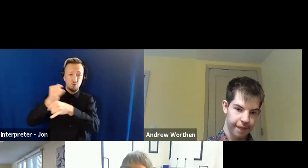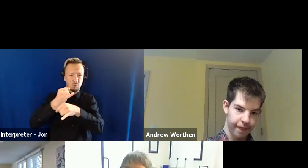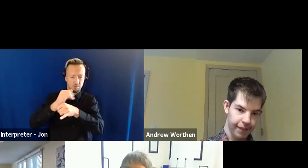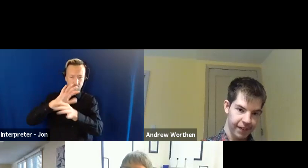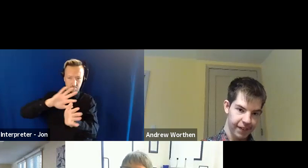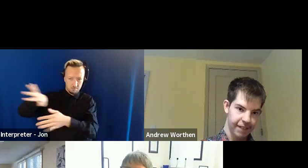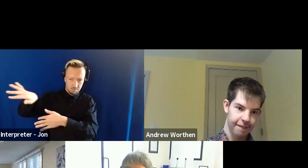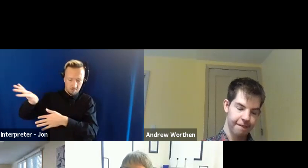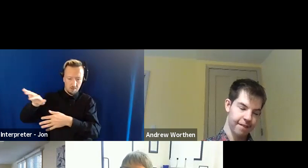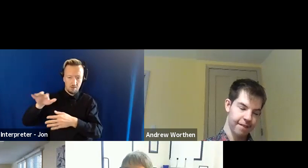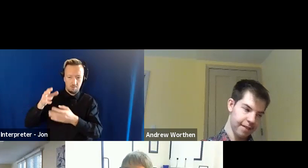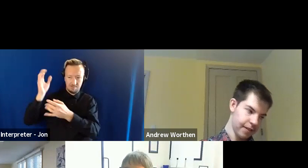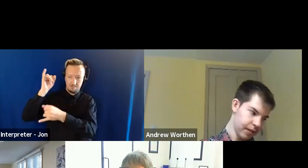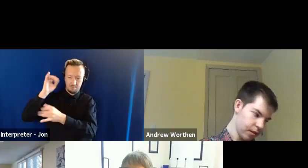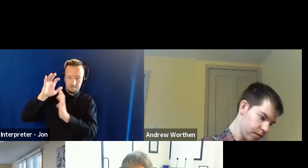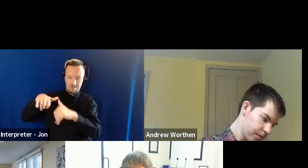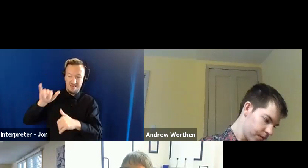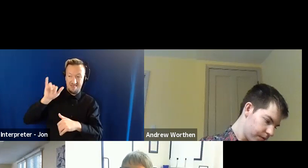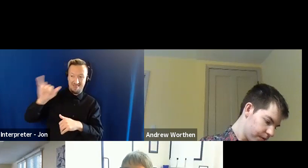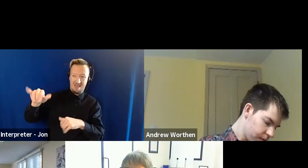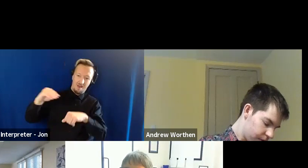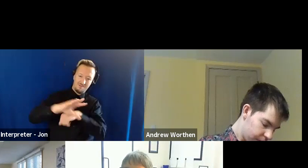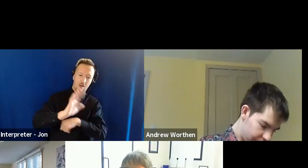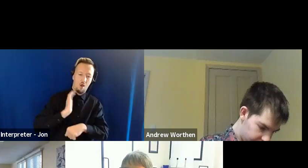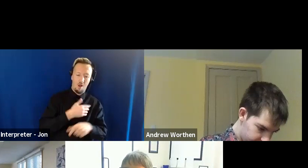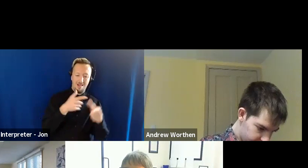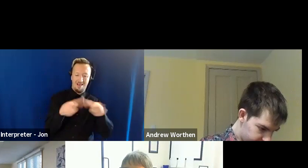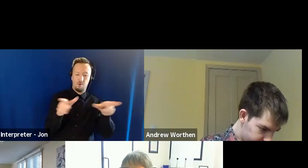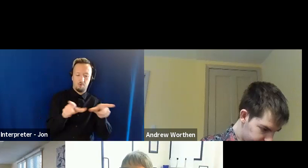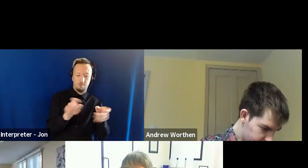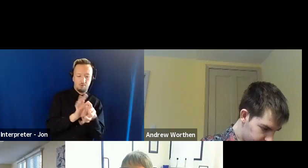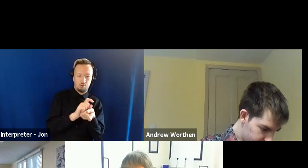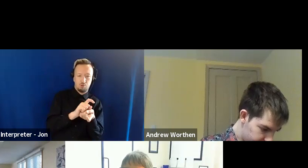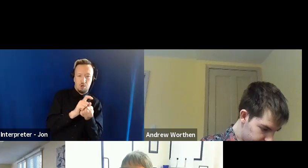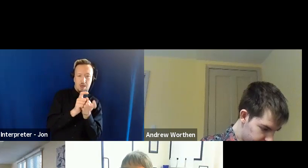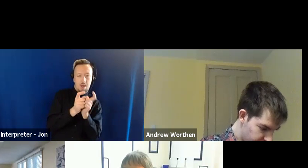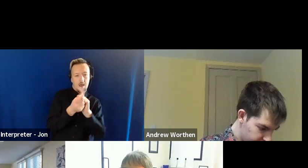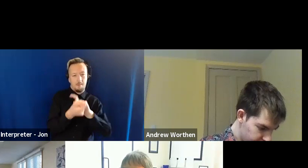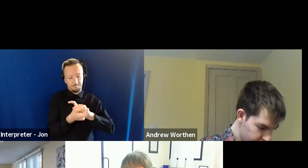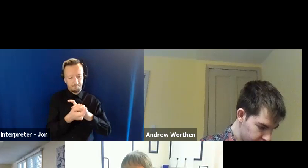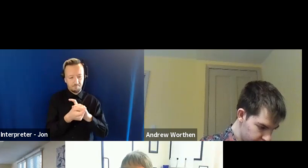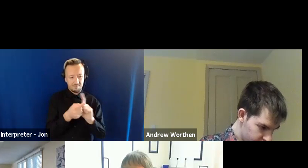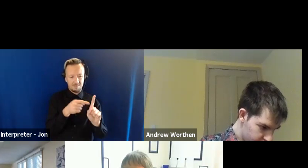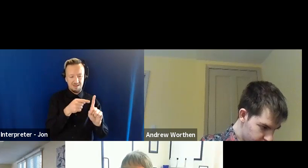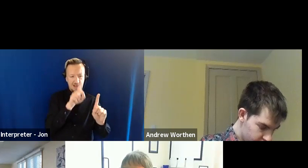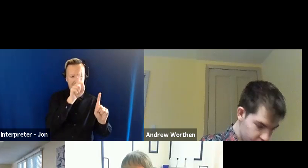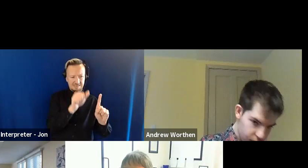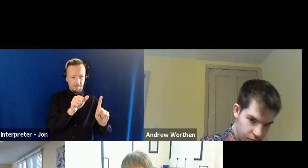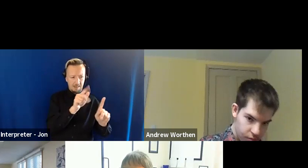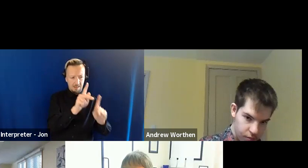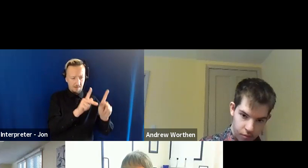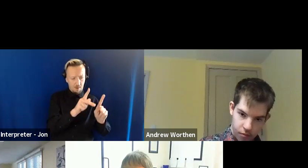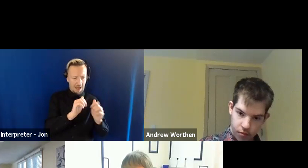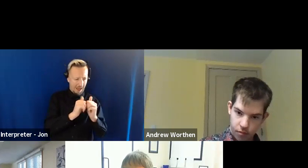it began to change our language. It began to change how we describe people with disabilities, because as Ian noted,